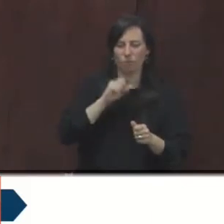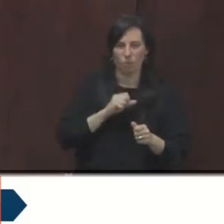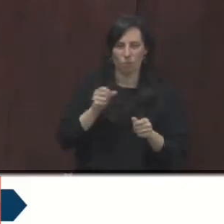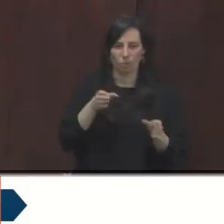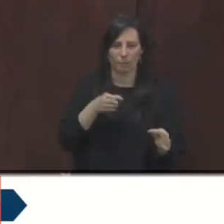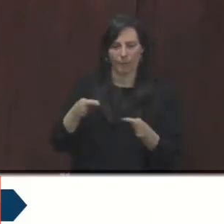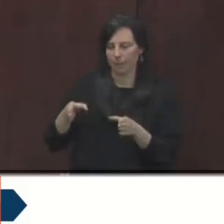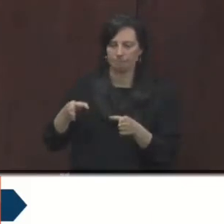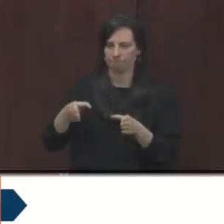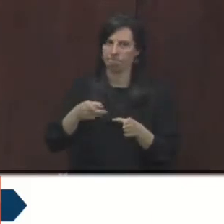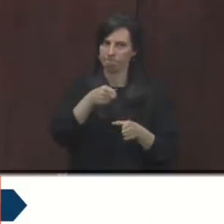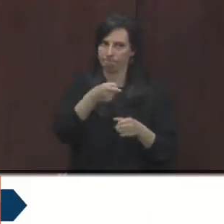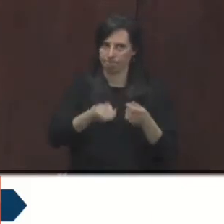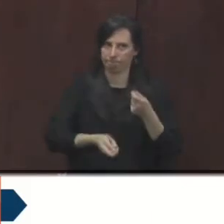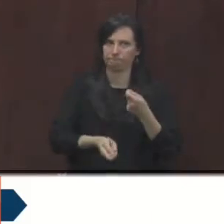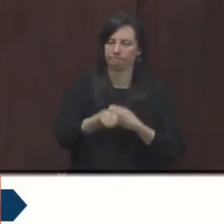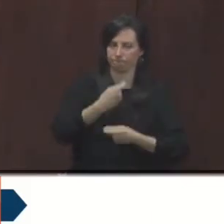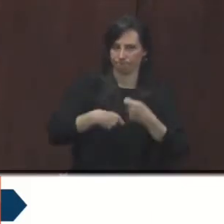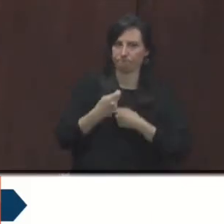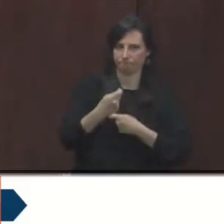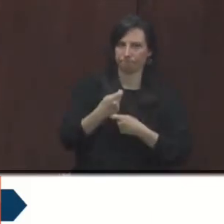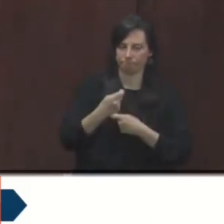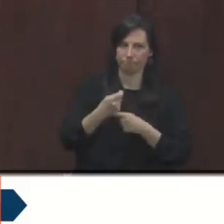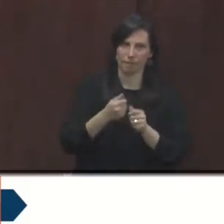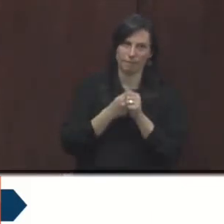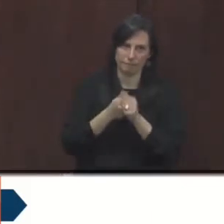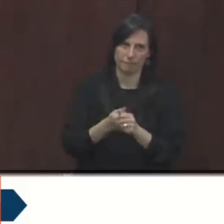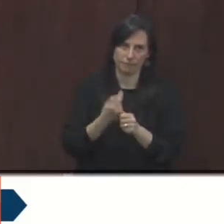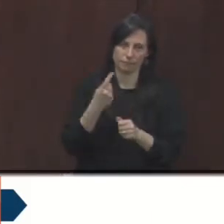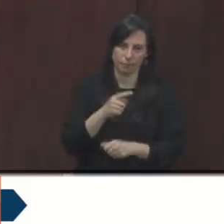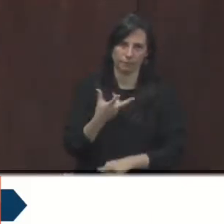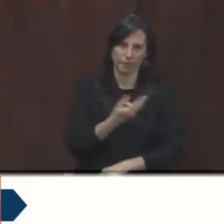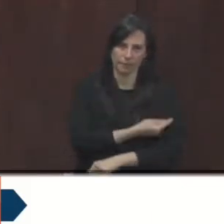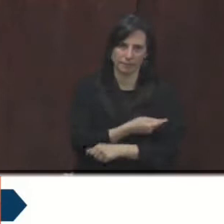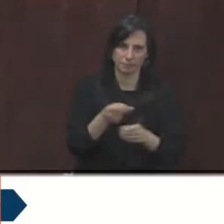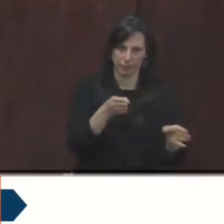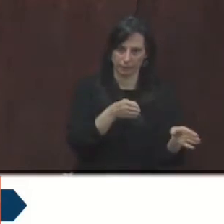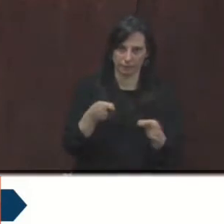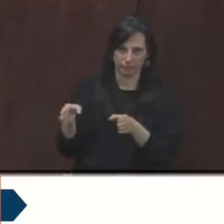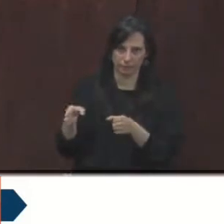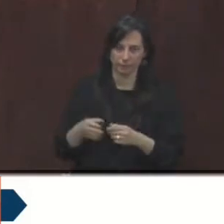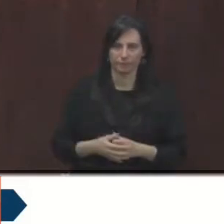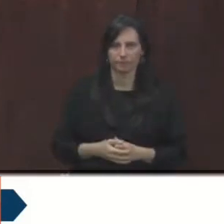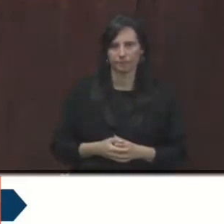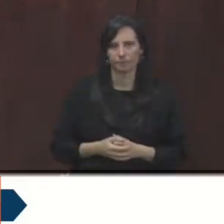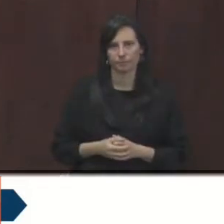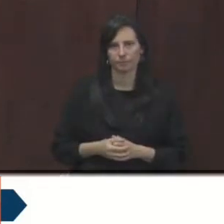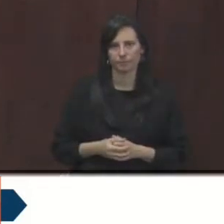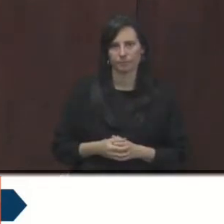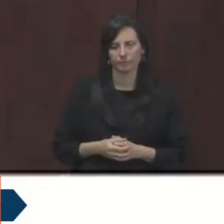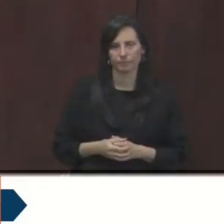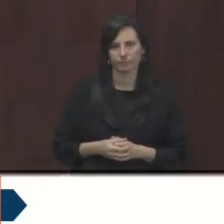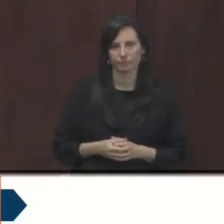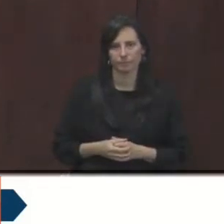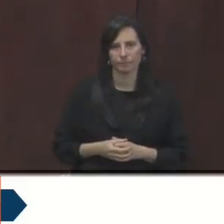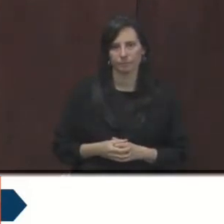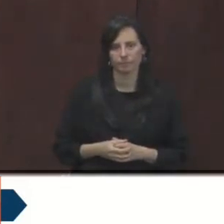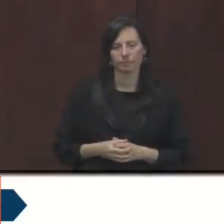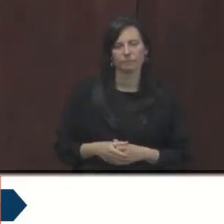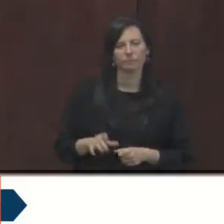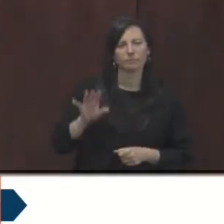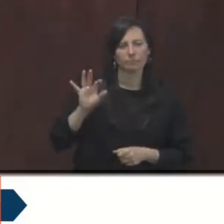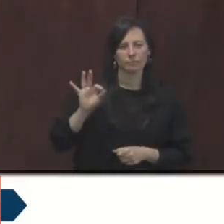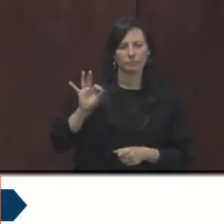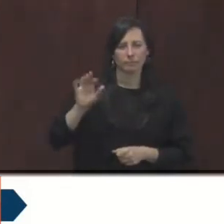tentative and said so in the vaccine plan for the state. And just to give you, Fletcher is going to go